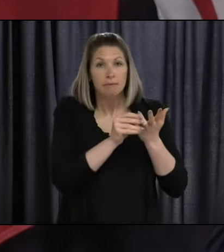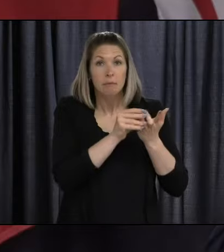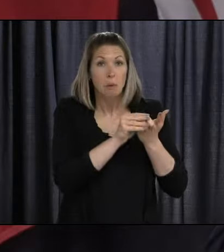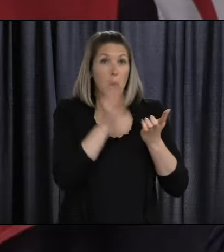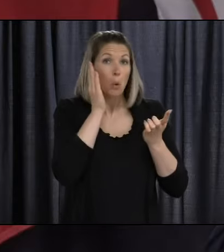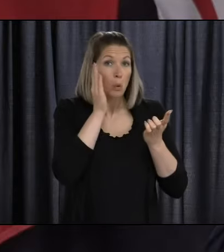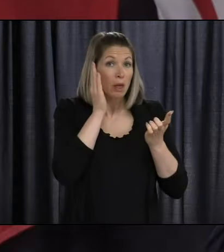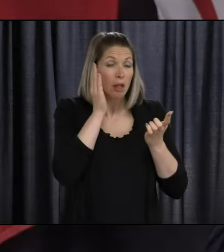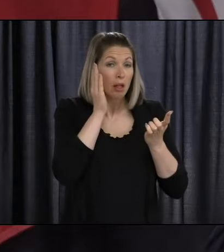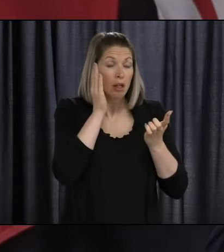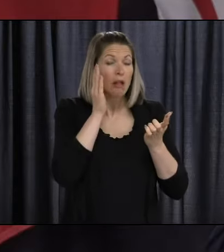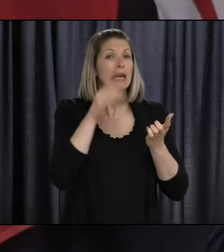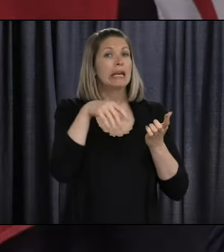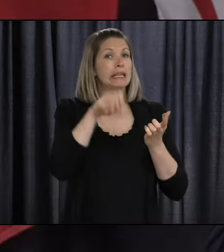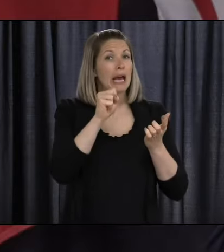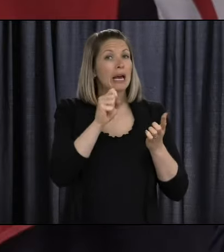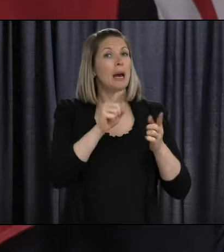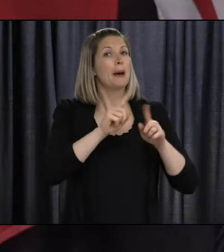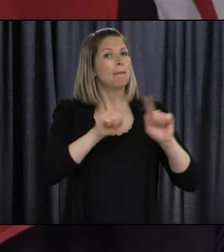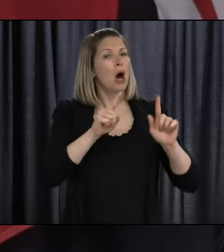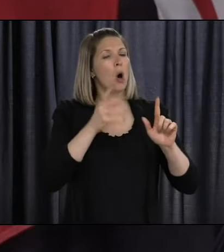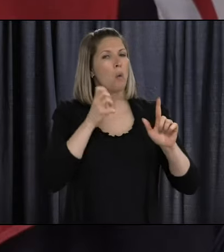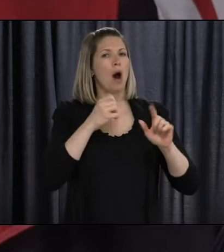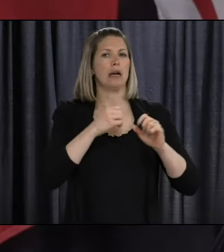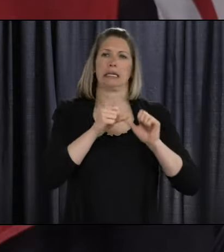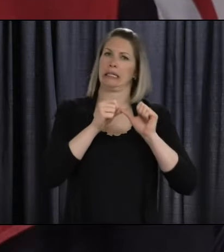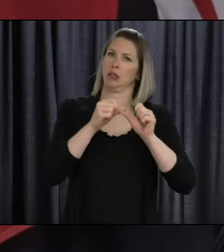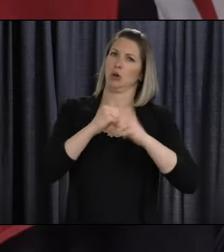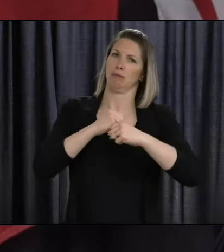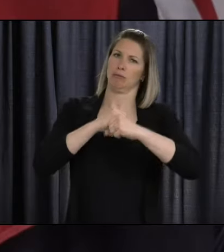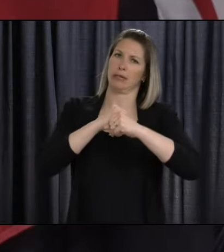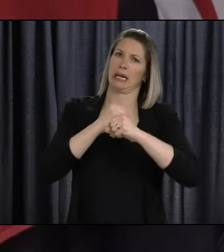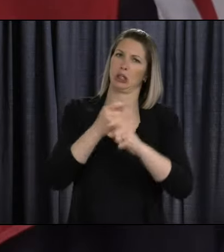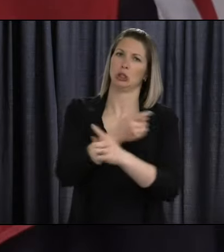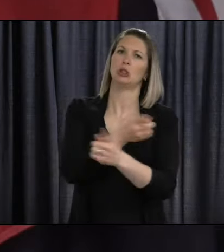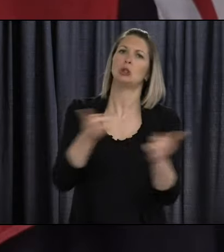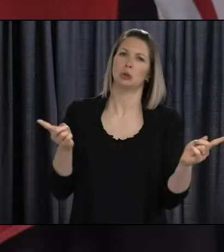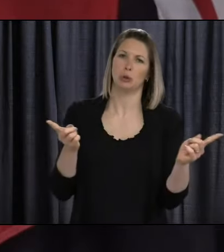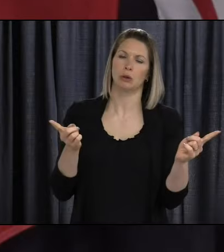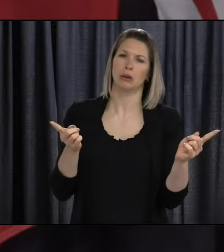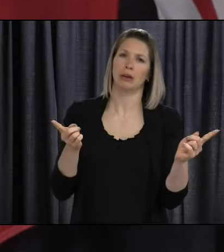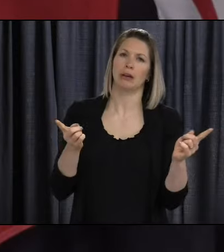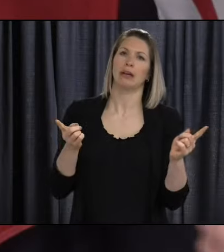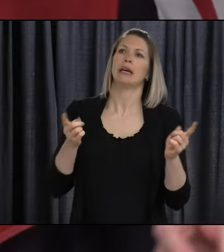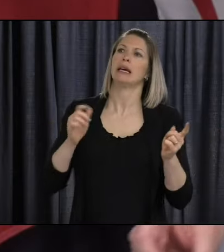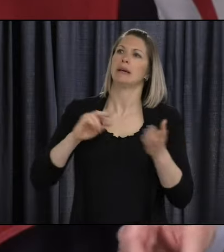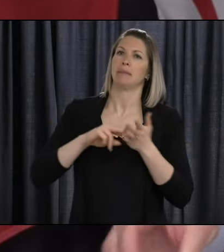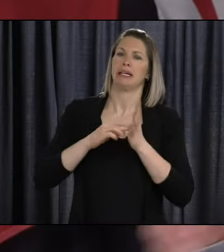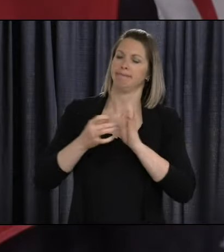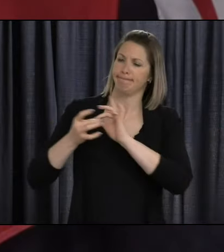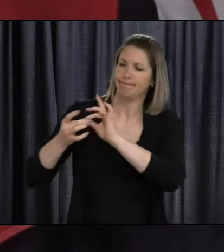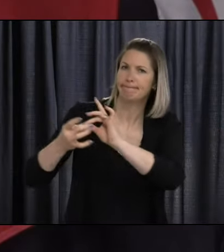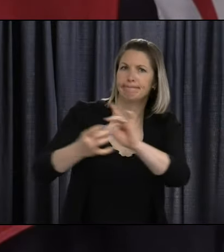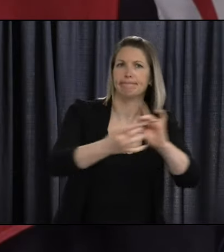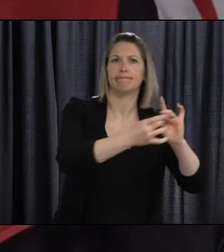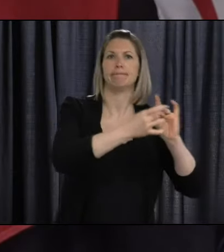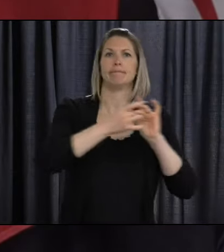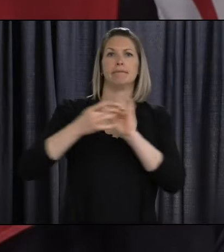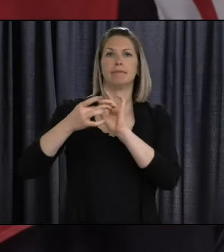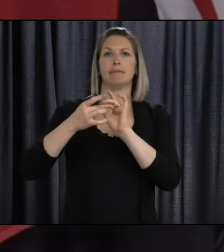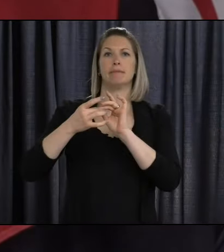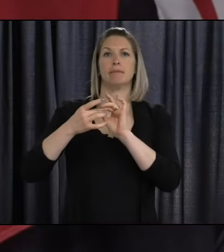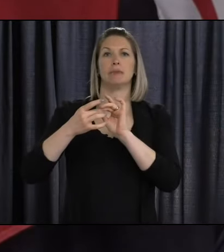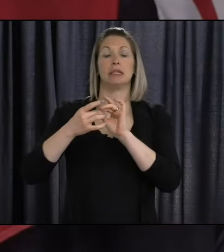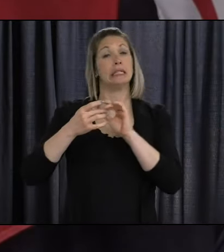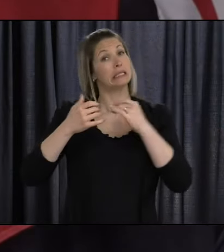to curtail that. So we all know that it doesn't work unless we are working together. The time is now. We are still